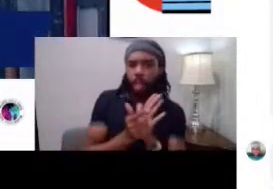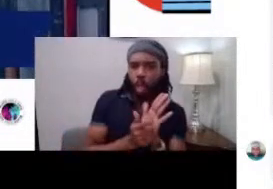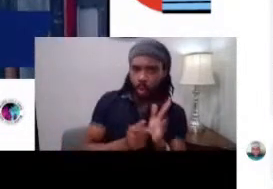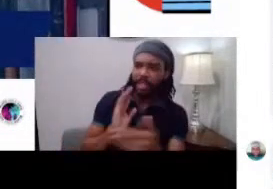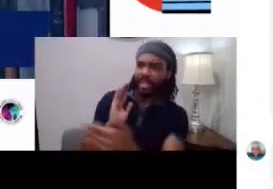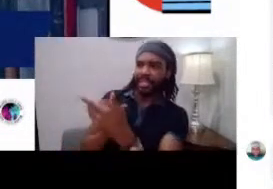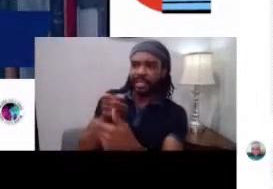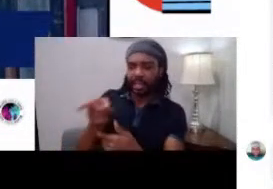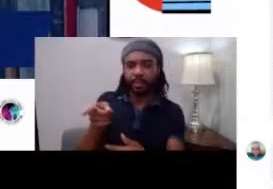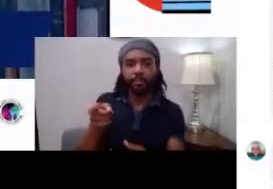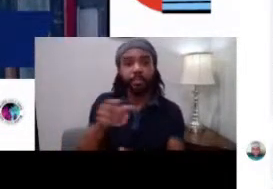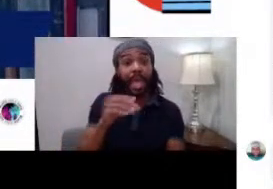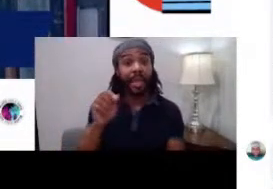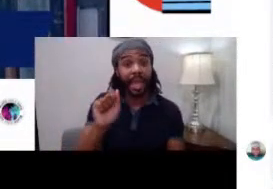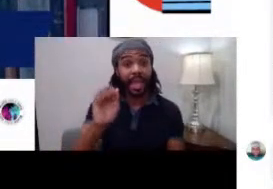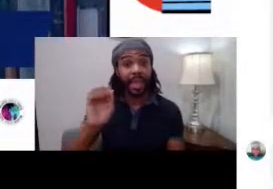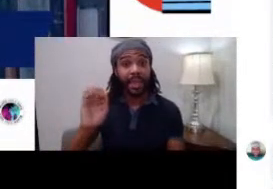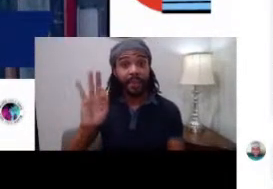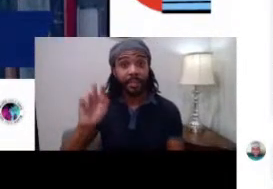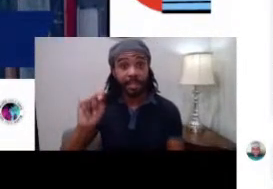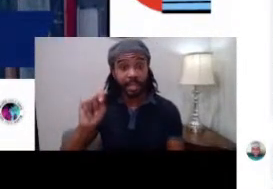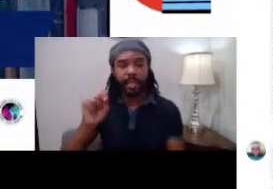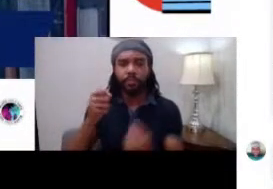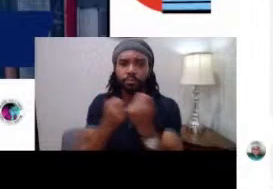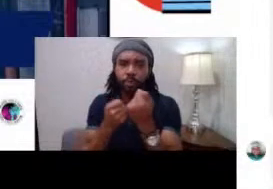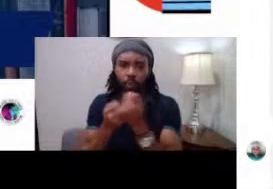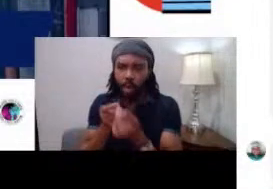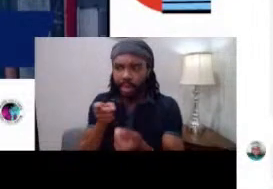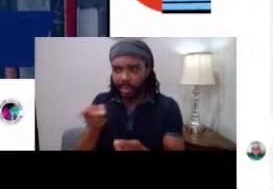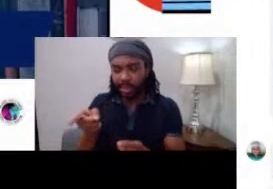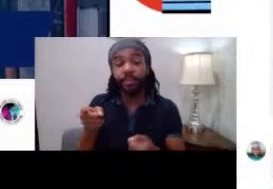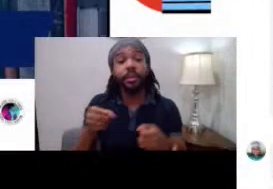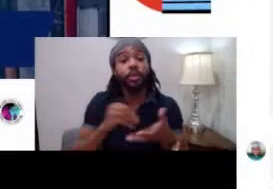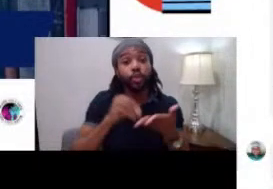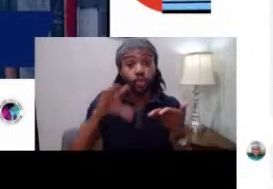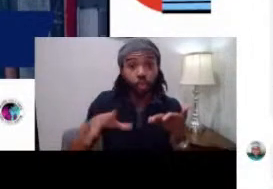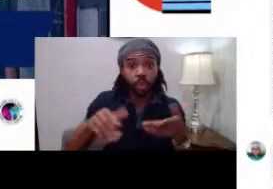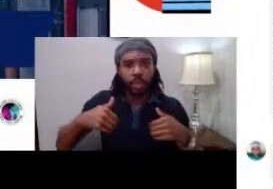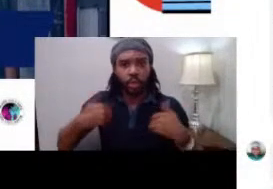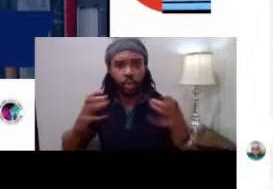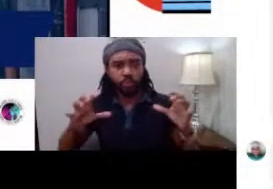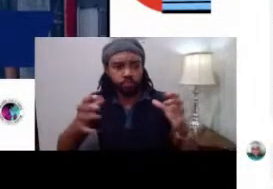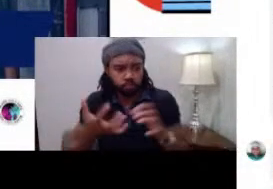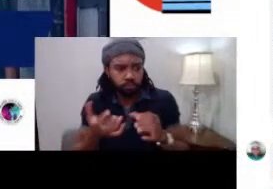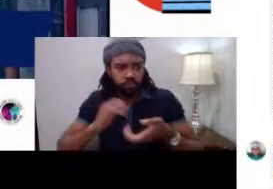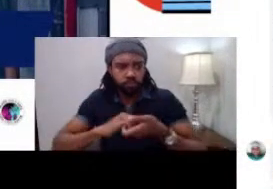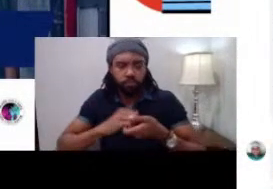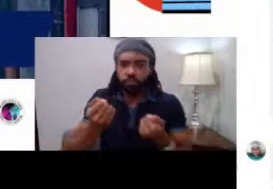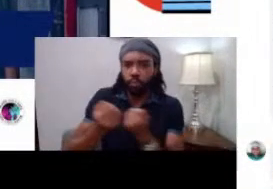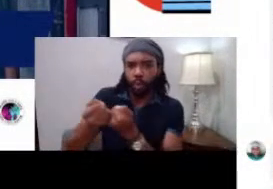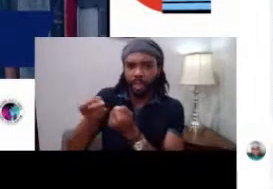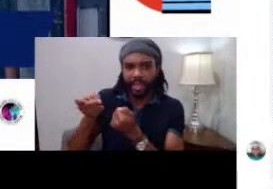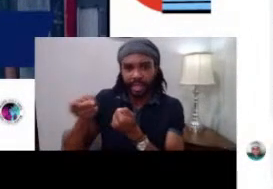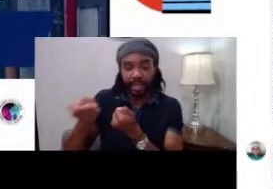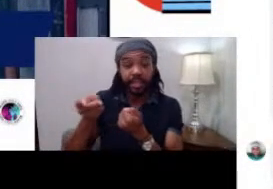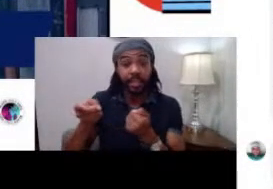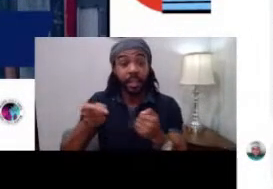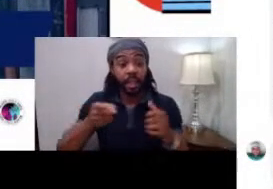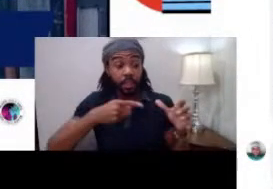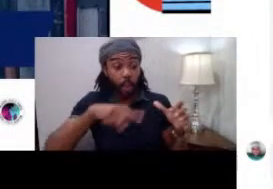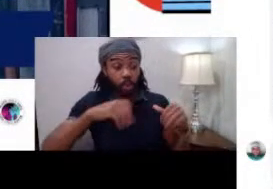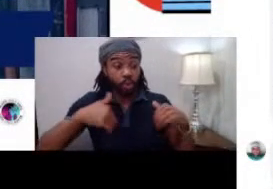AFT. Students and youth are organizing, and the groups sponsoring this event are hard at work on